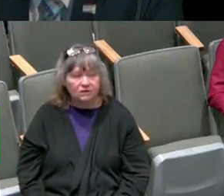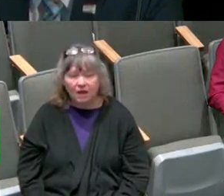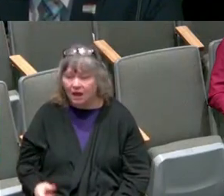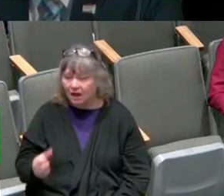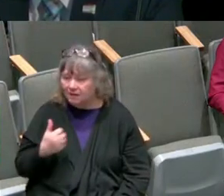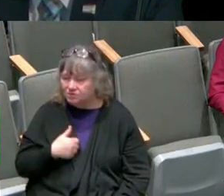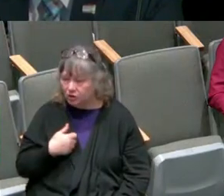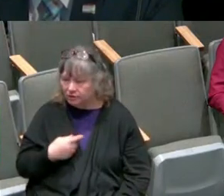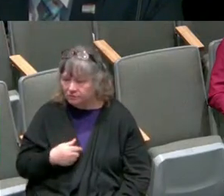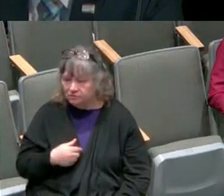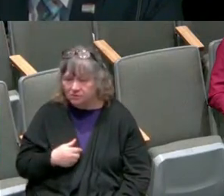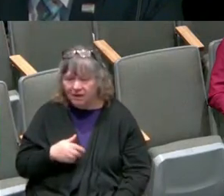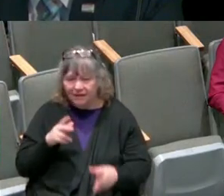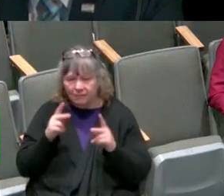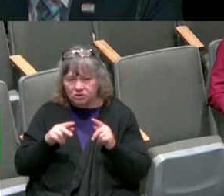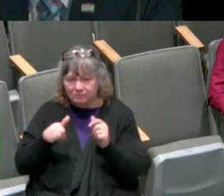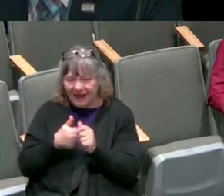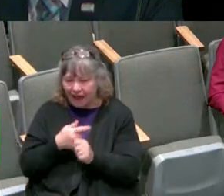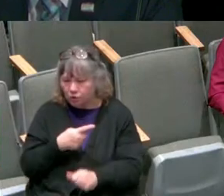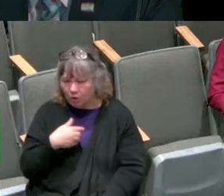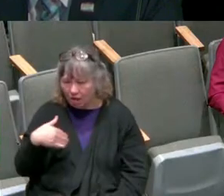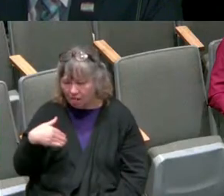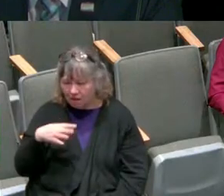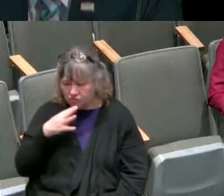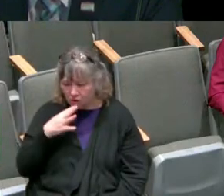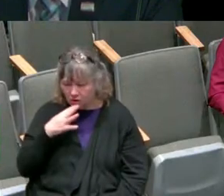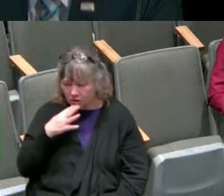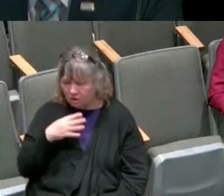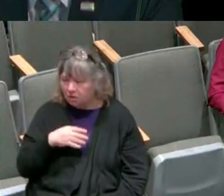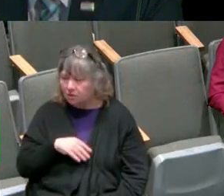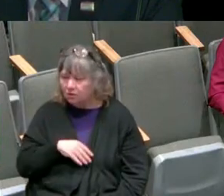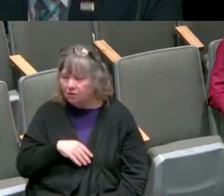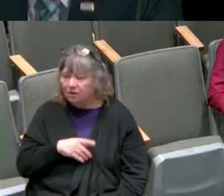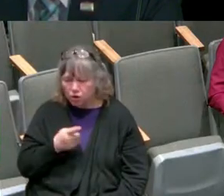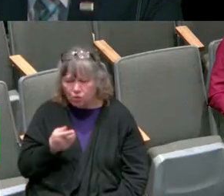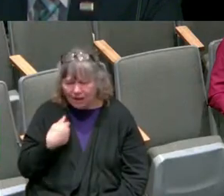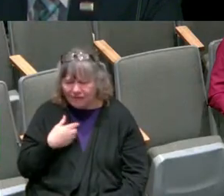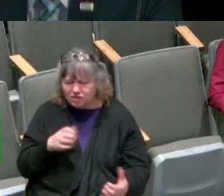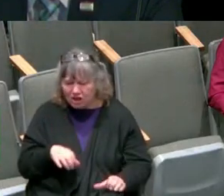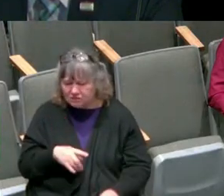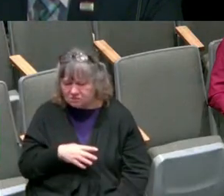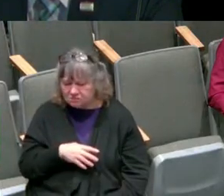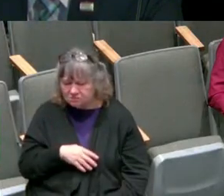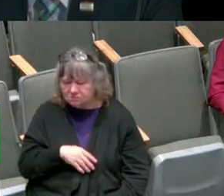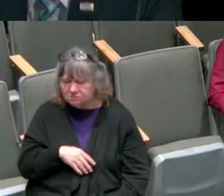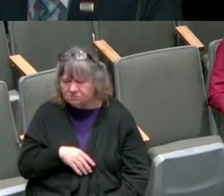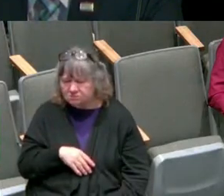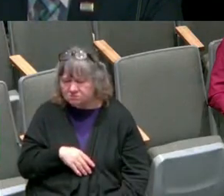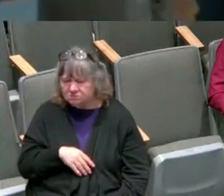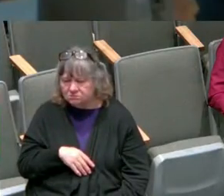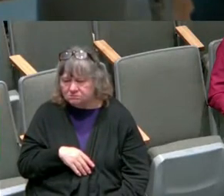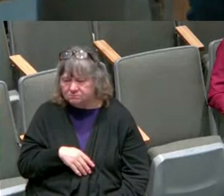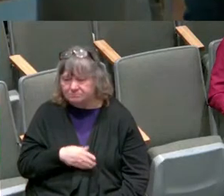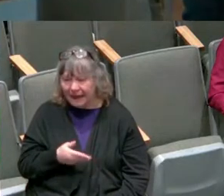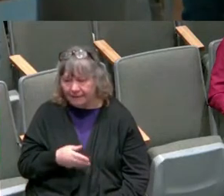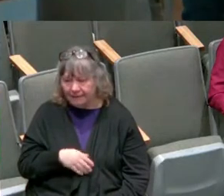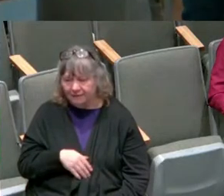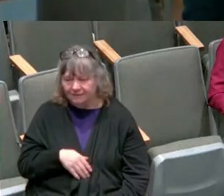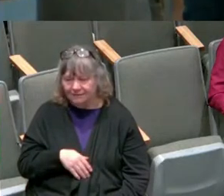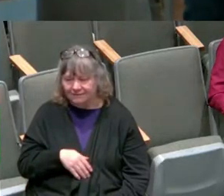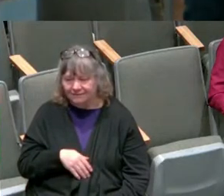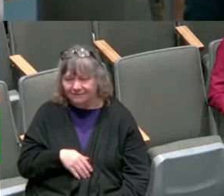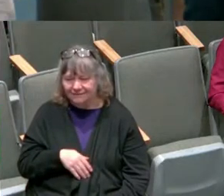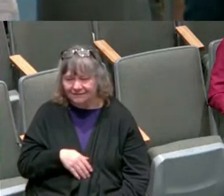there is a person behind you who hasn't spoken on this you will have a chance okay or you may have a chance and